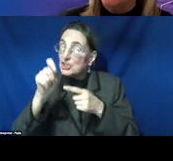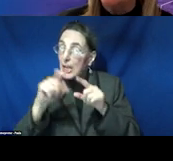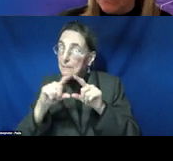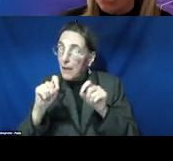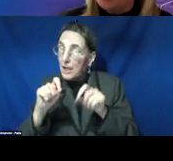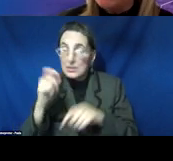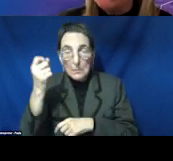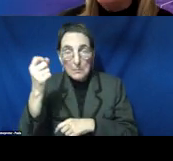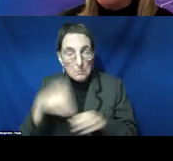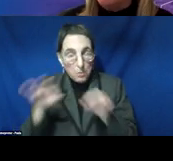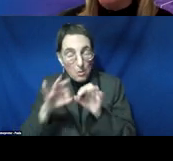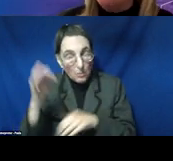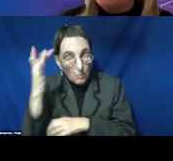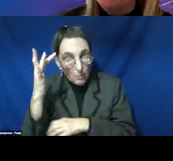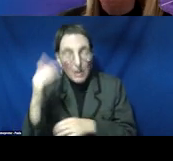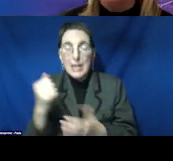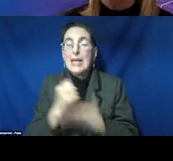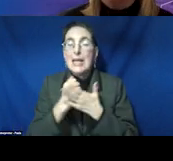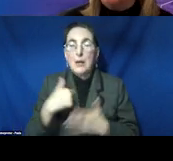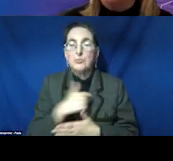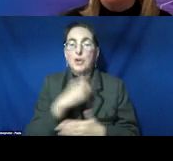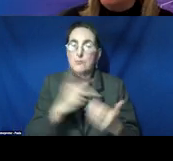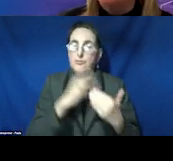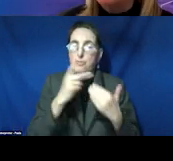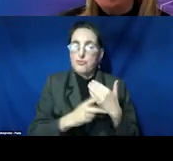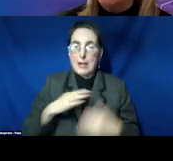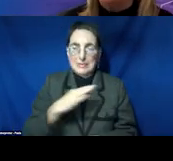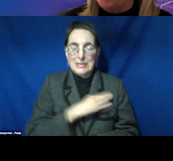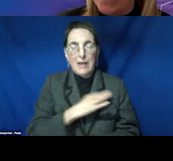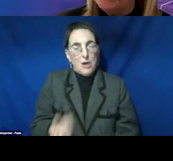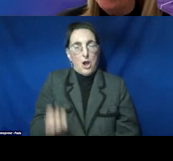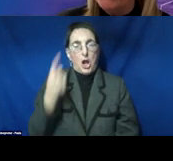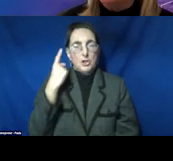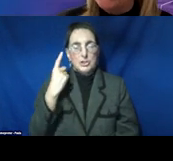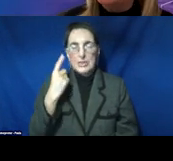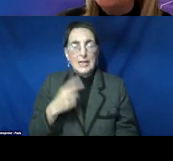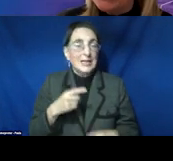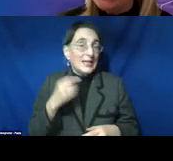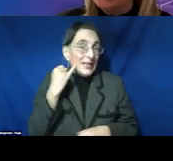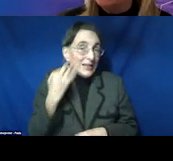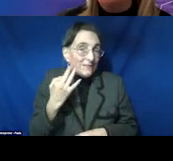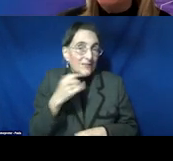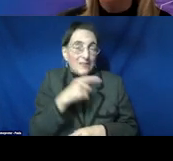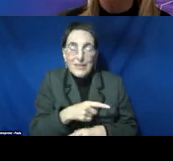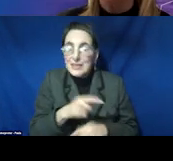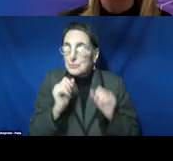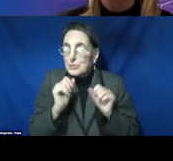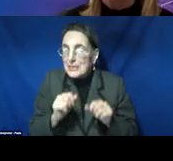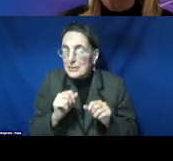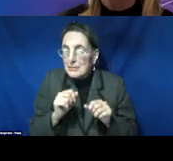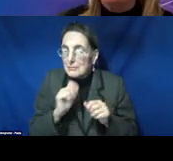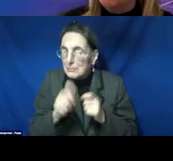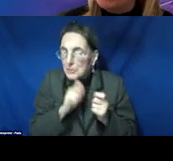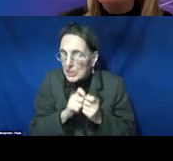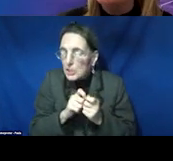in that it helps our program staff understand whether this particular research